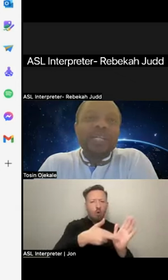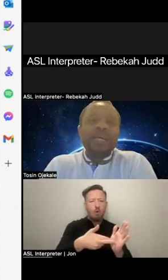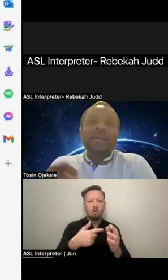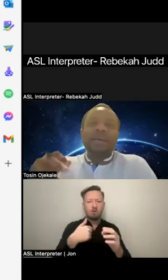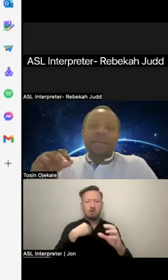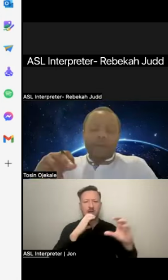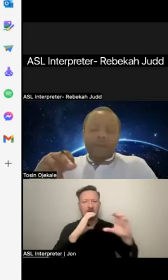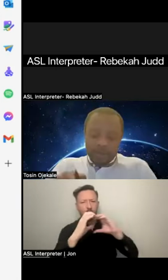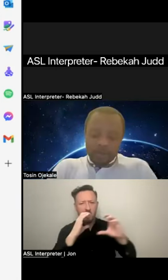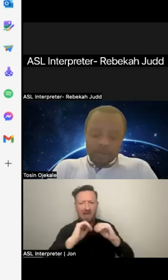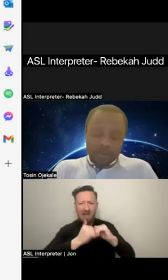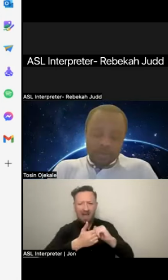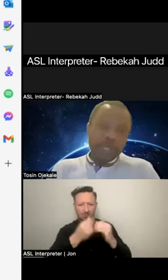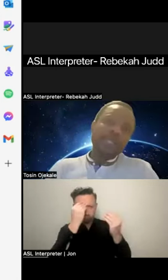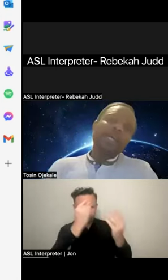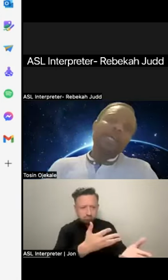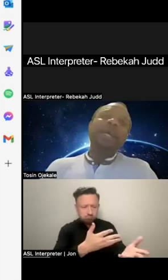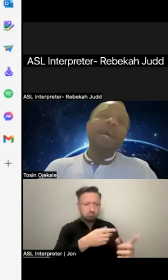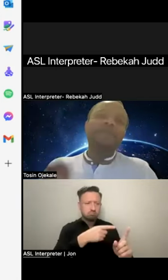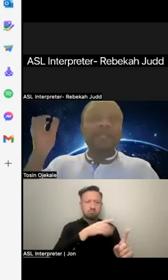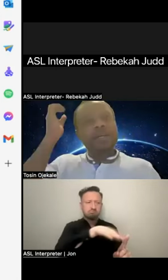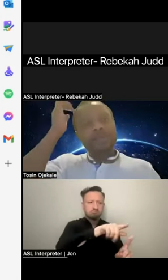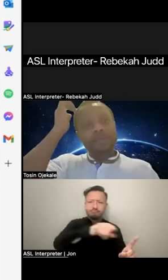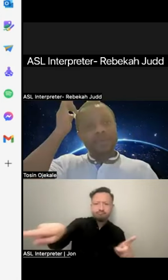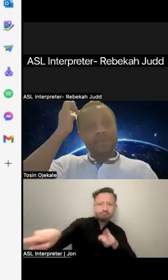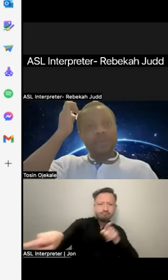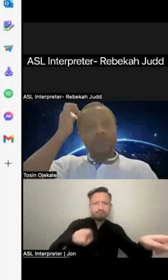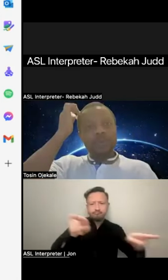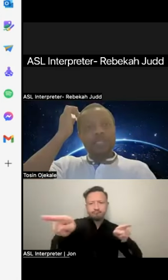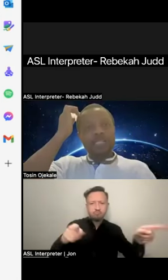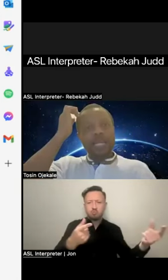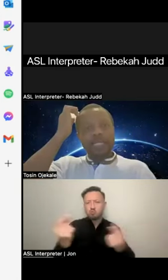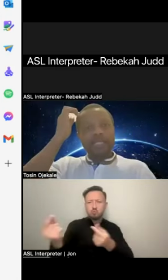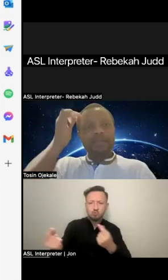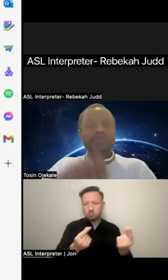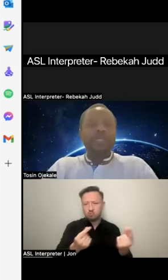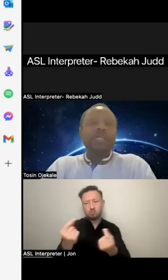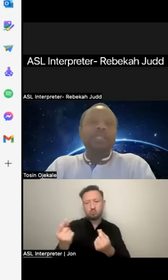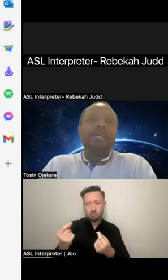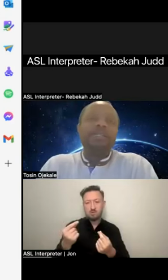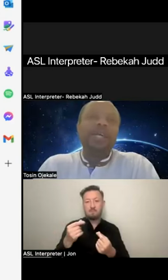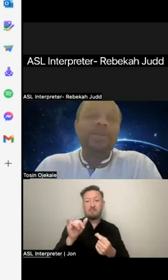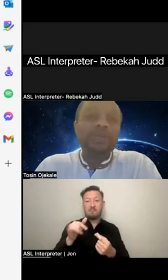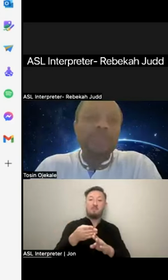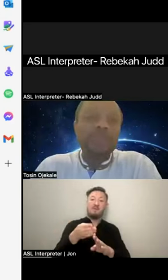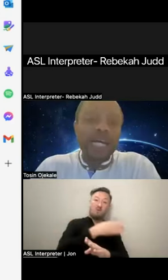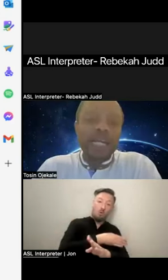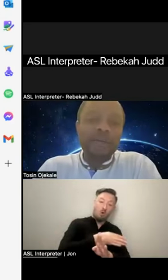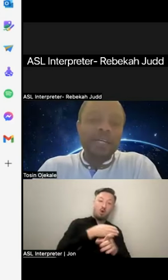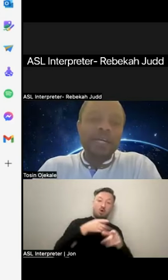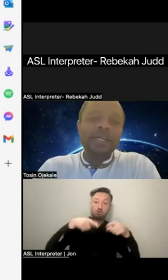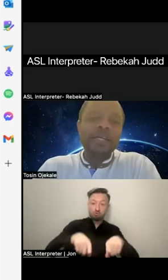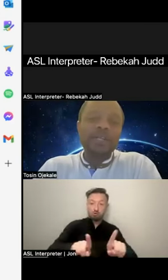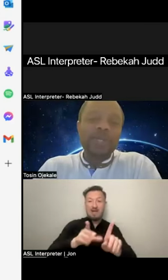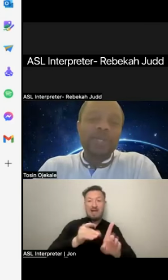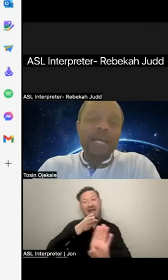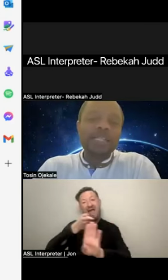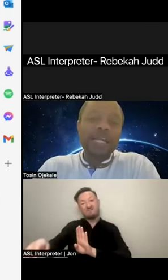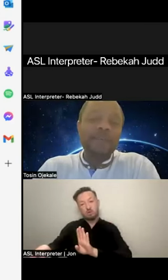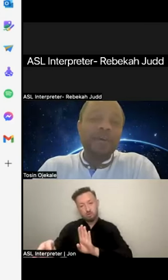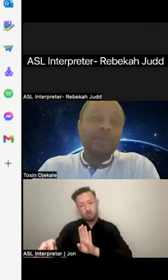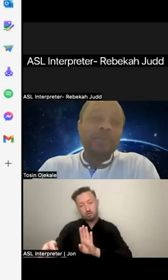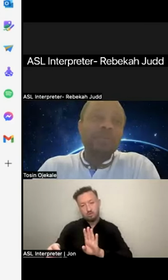with during and after. So it doesn't end during the disaster alone, during and after. So that's